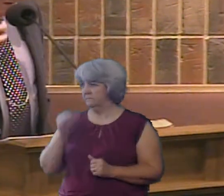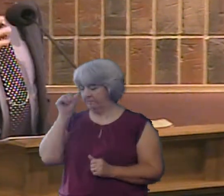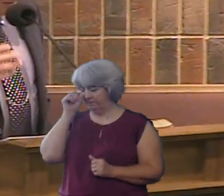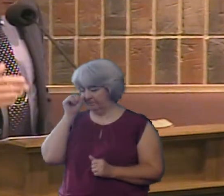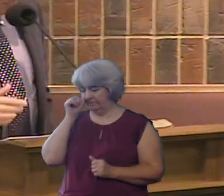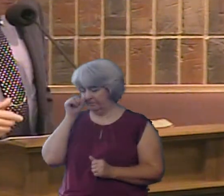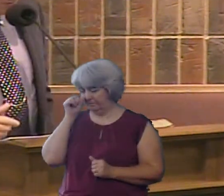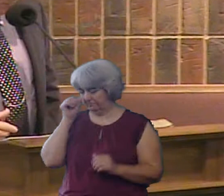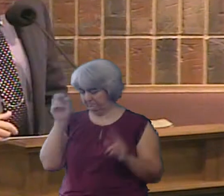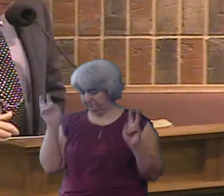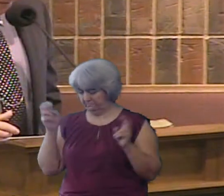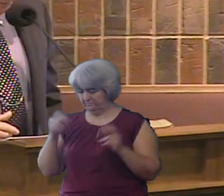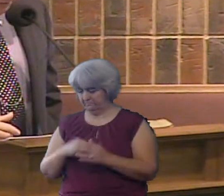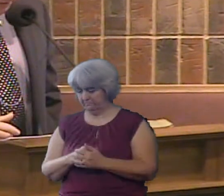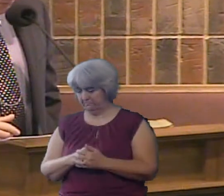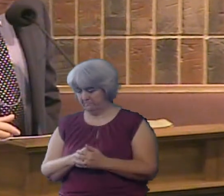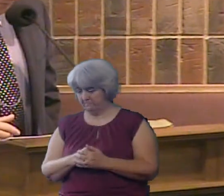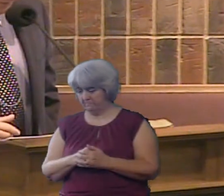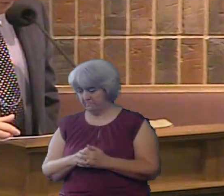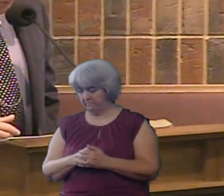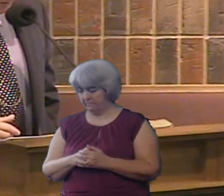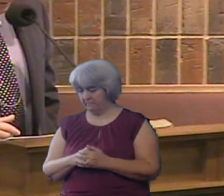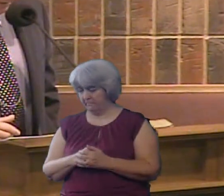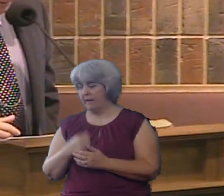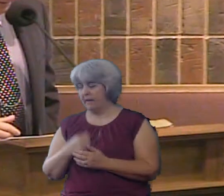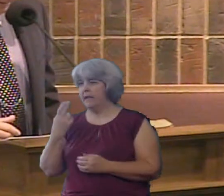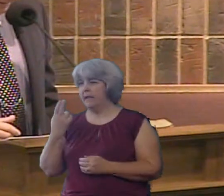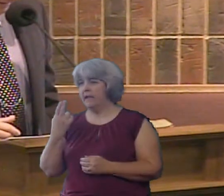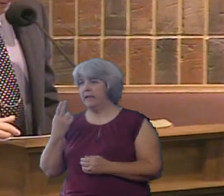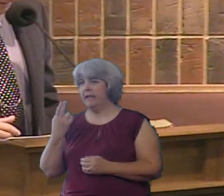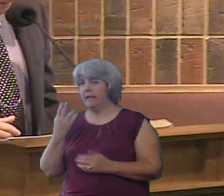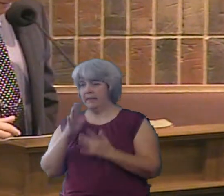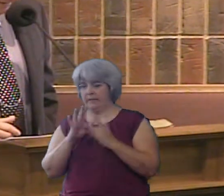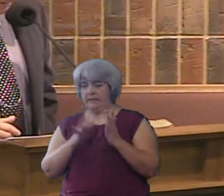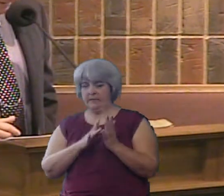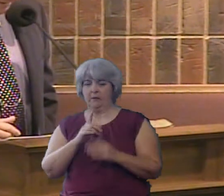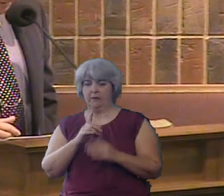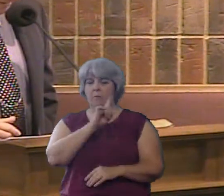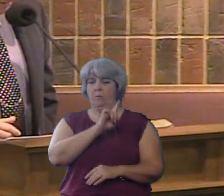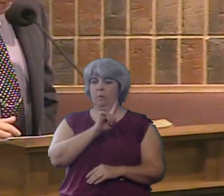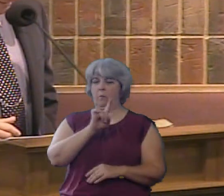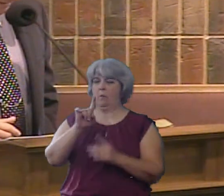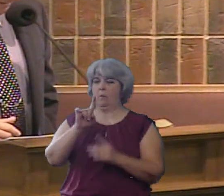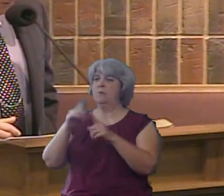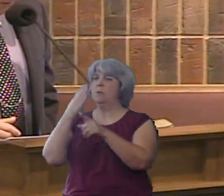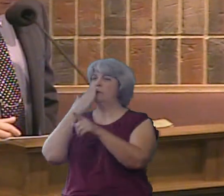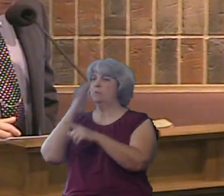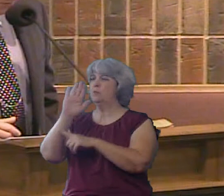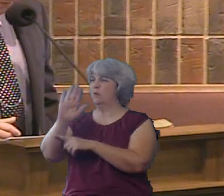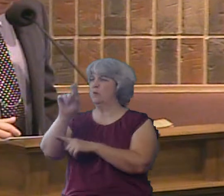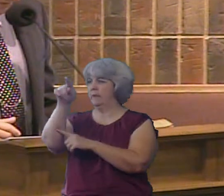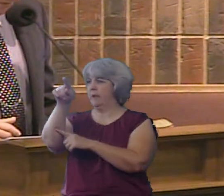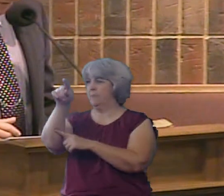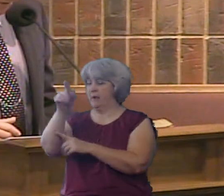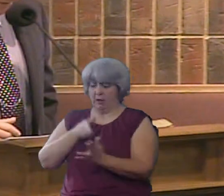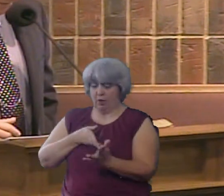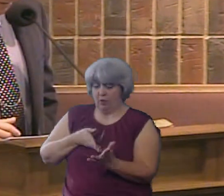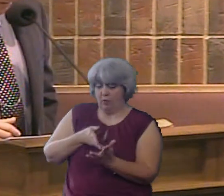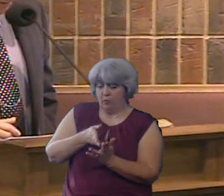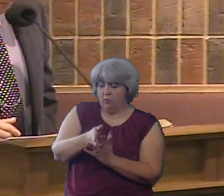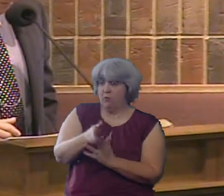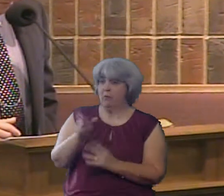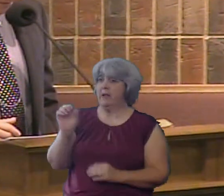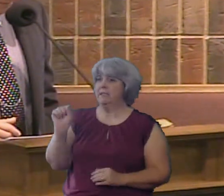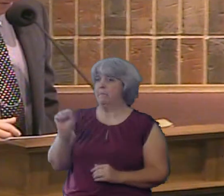Now it happened as he went to Jerusalem that he passed through the midst of Samaria and Galilee. And as he entered a certain village, there